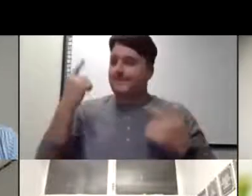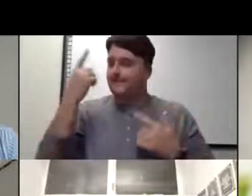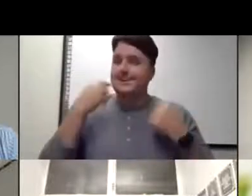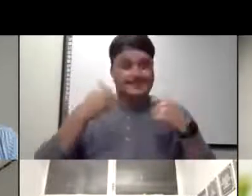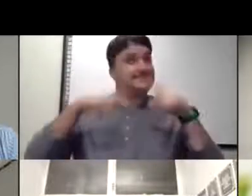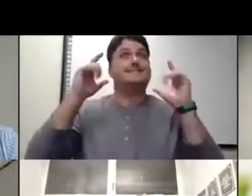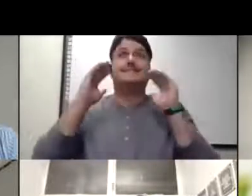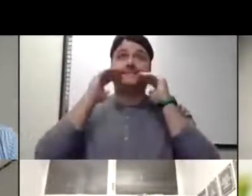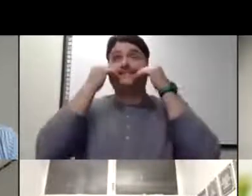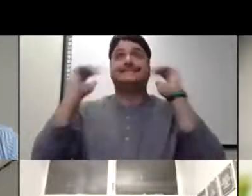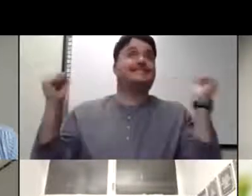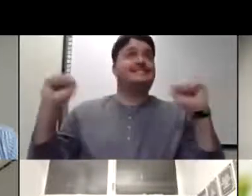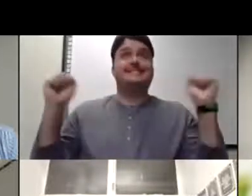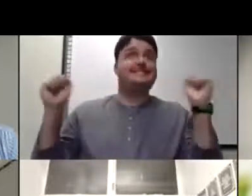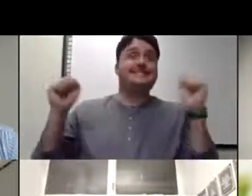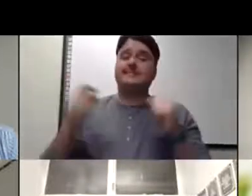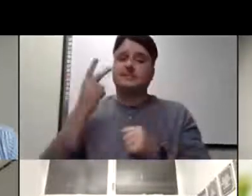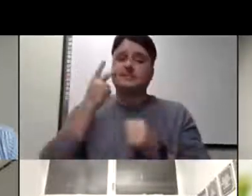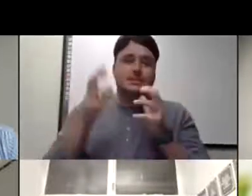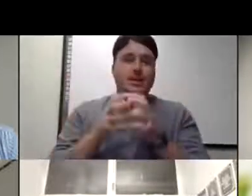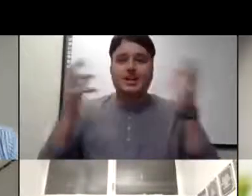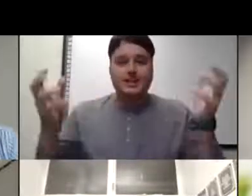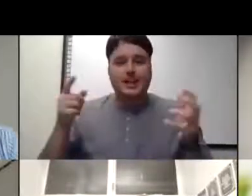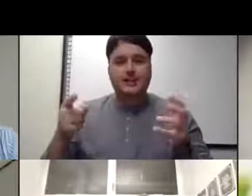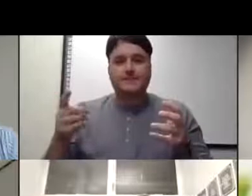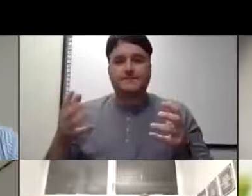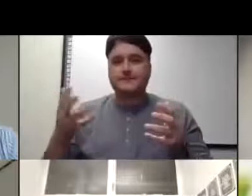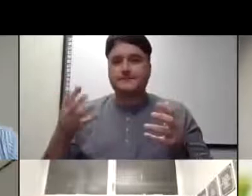faces. We saw a lot of